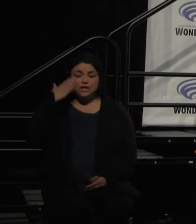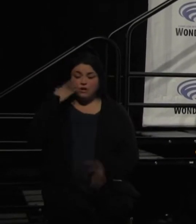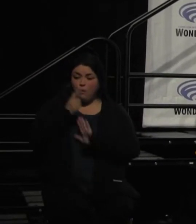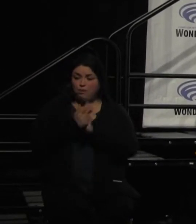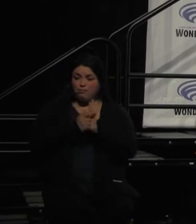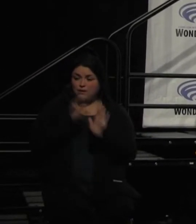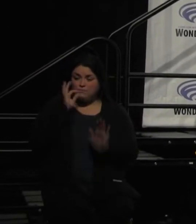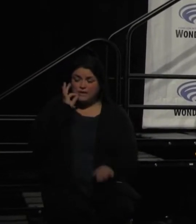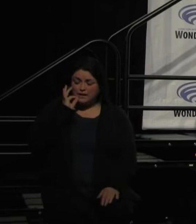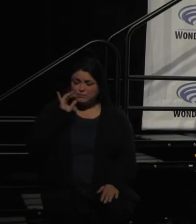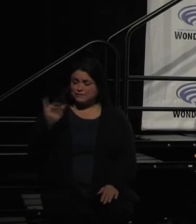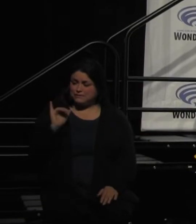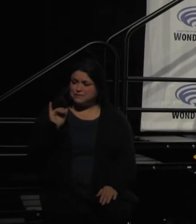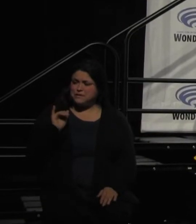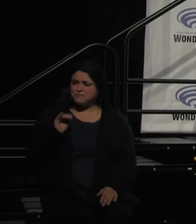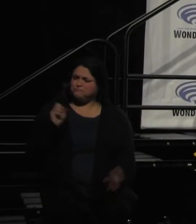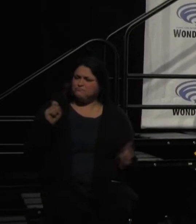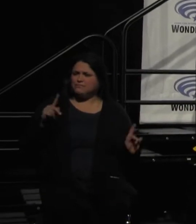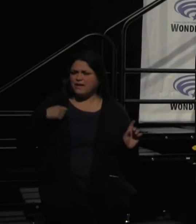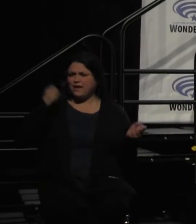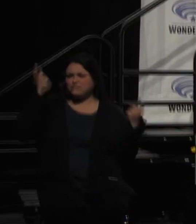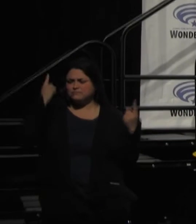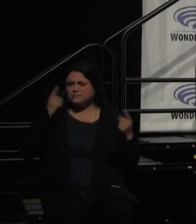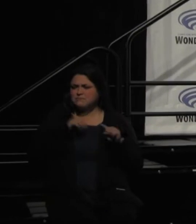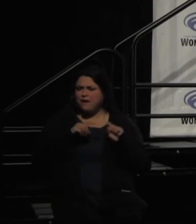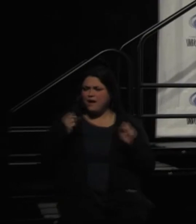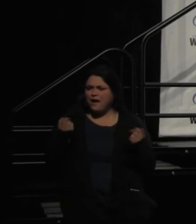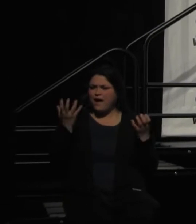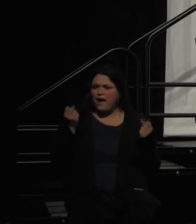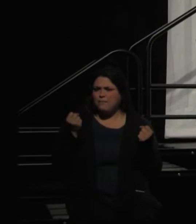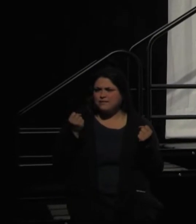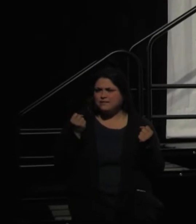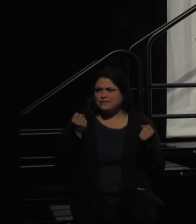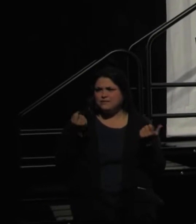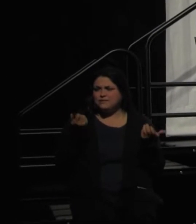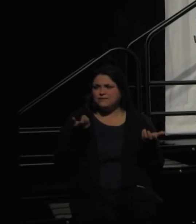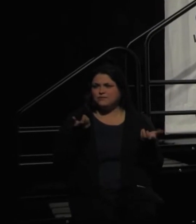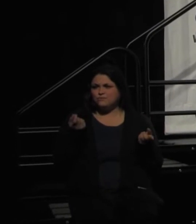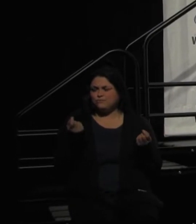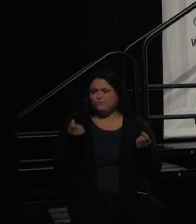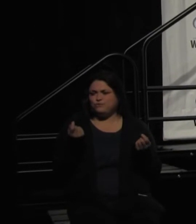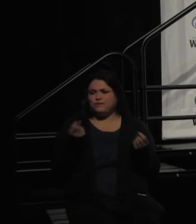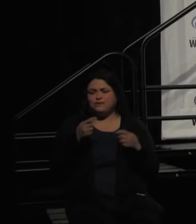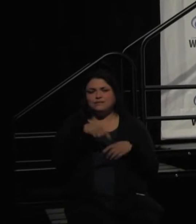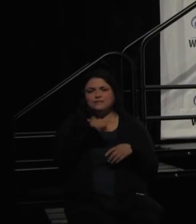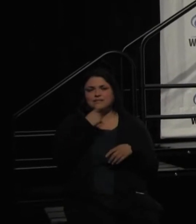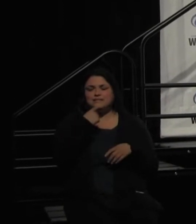okay, well, all right, I kind of get it, but how many of these are you doing? They said